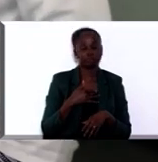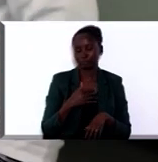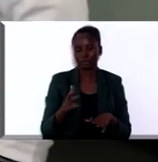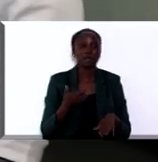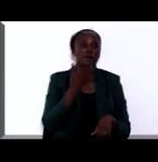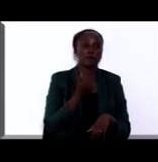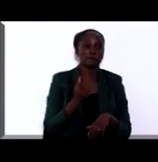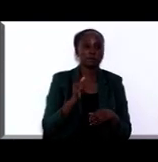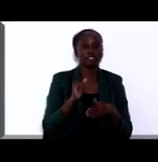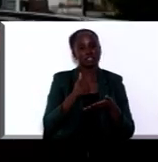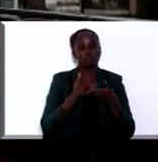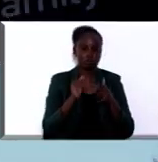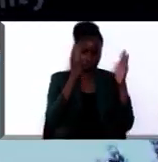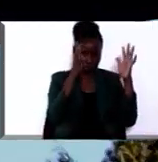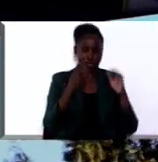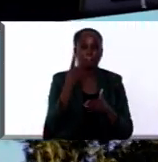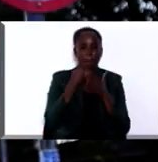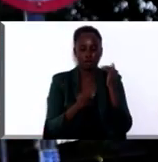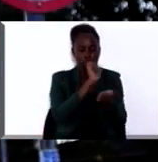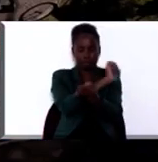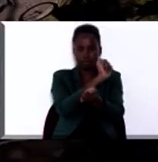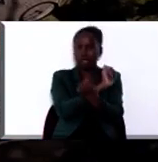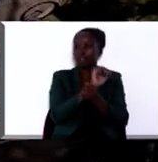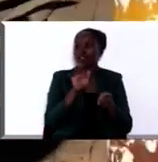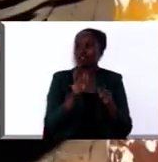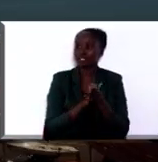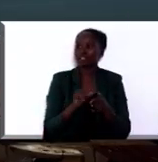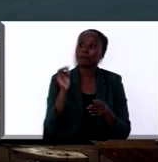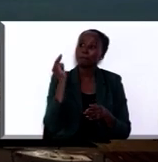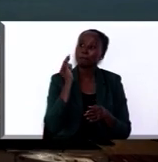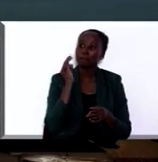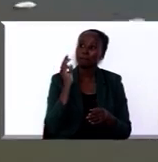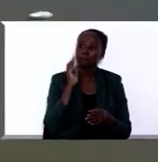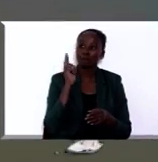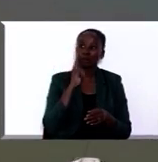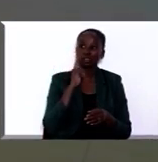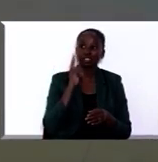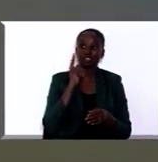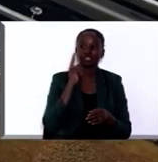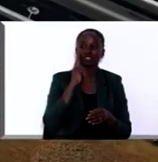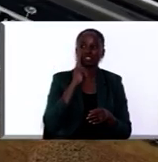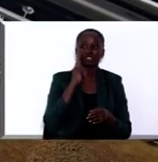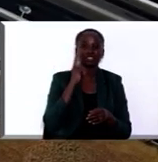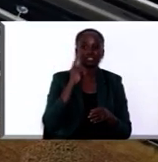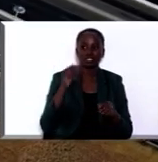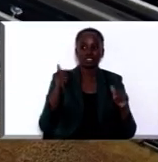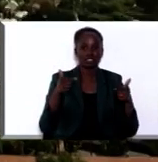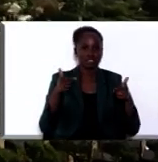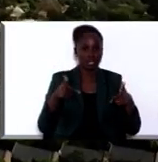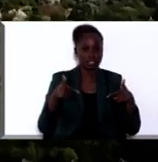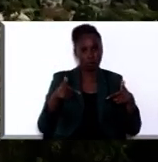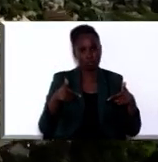congratulating both Kaizer Chiefs and Mamelodi Sundowns in celebrating 50 years this year.